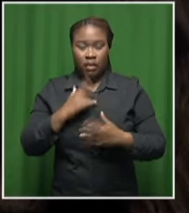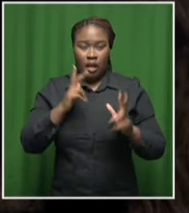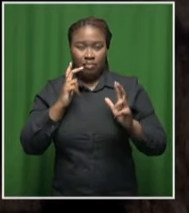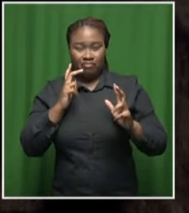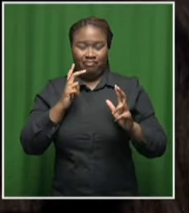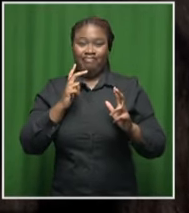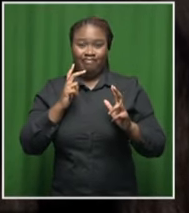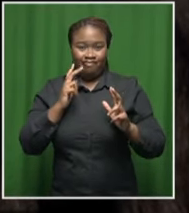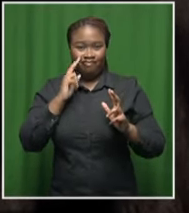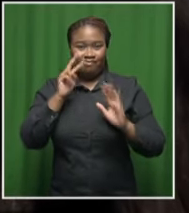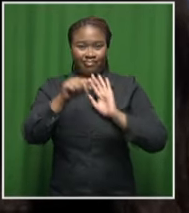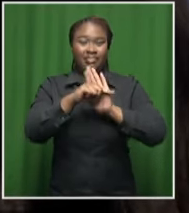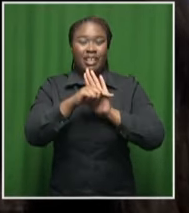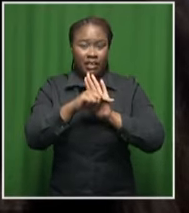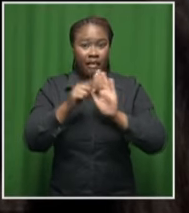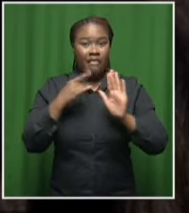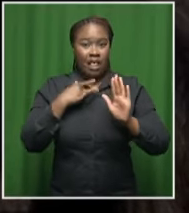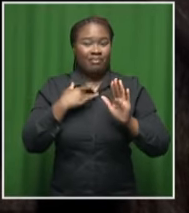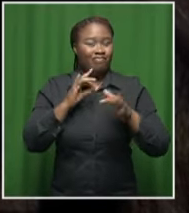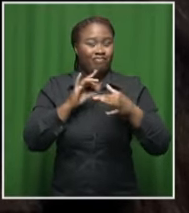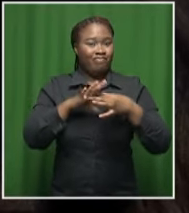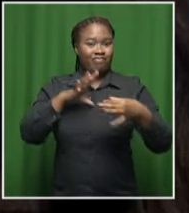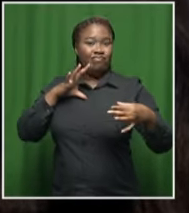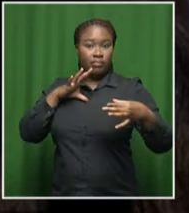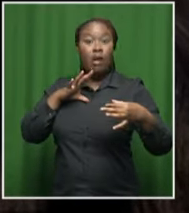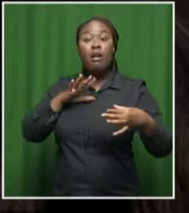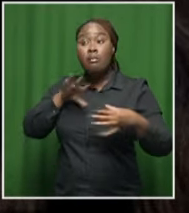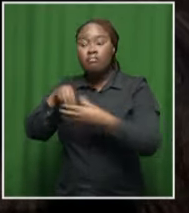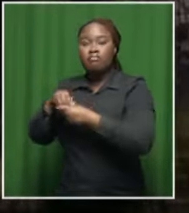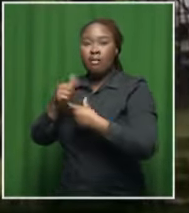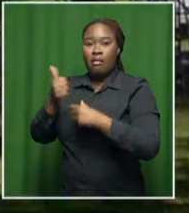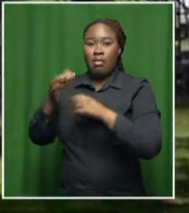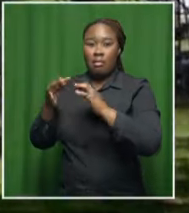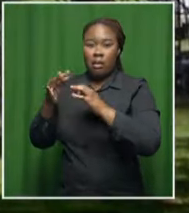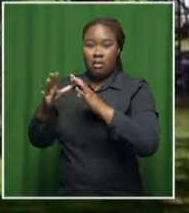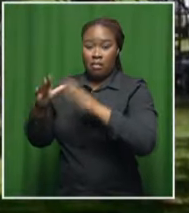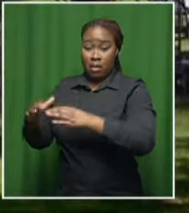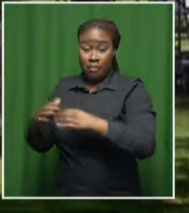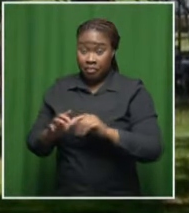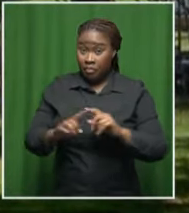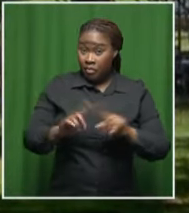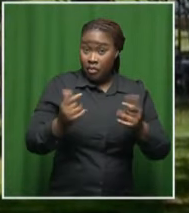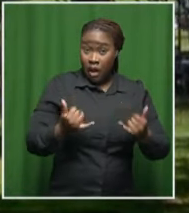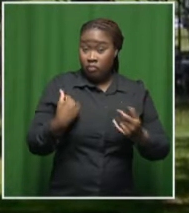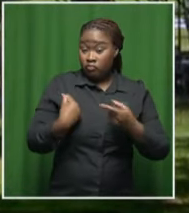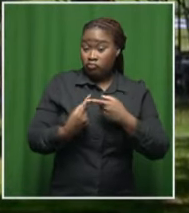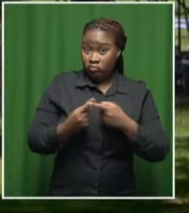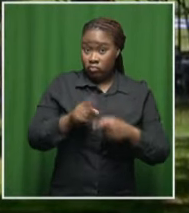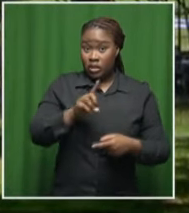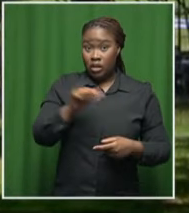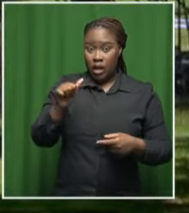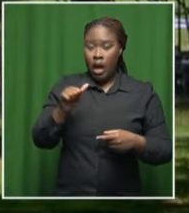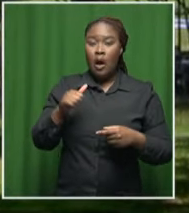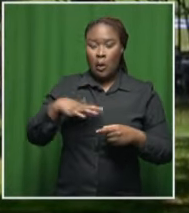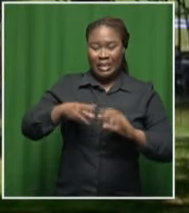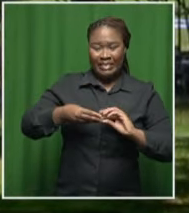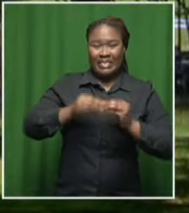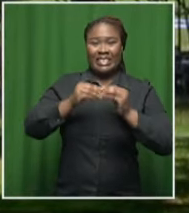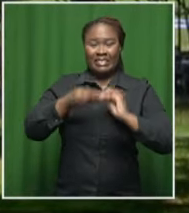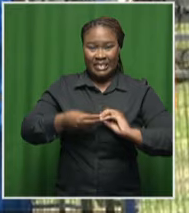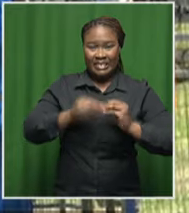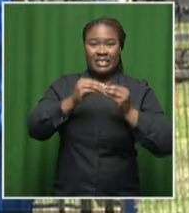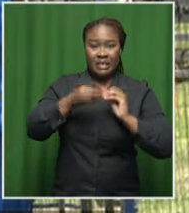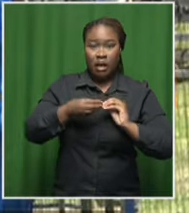in the past coming years that we've seen the DA try to fix things within the organization, that you've been able to